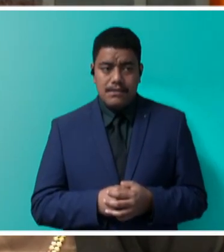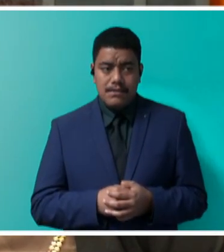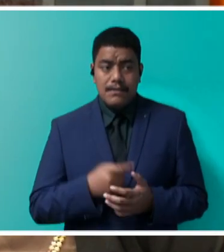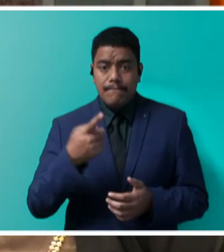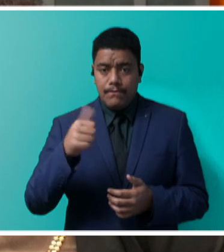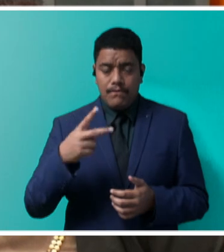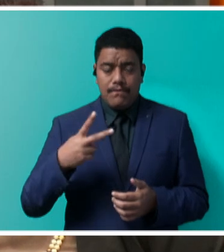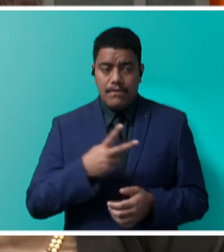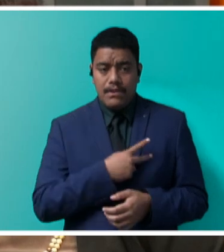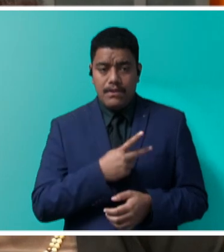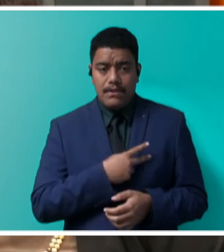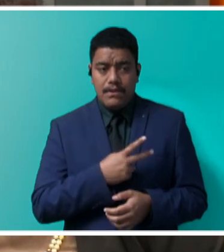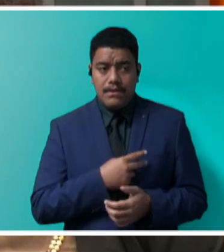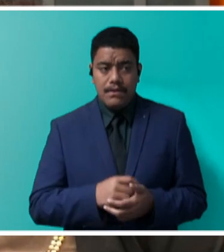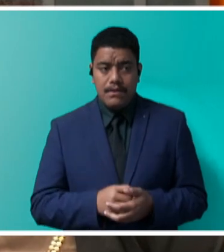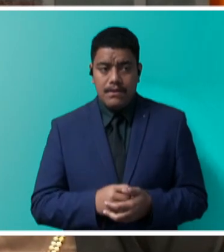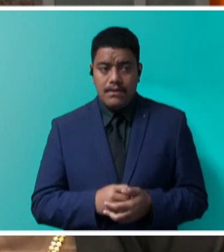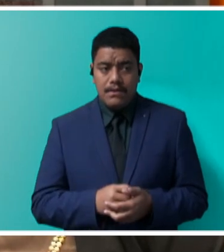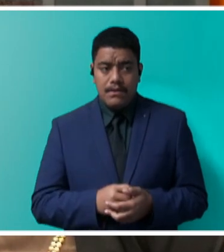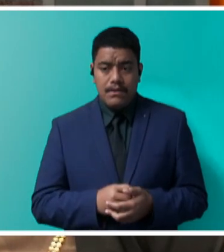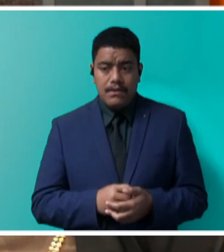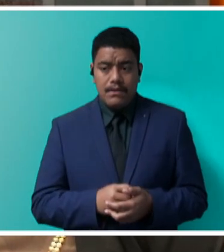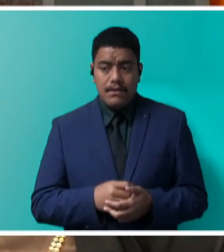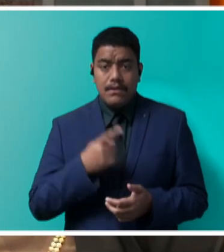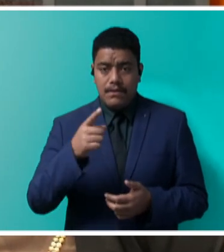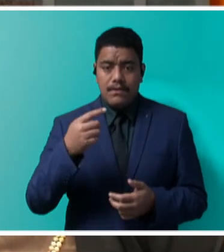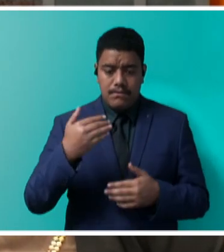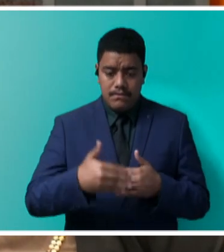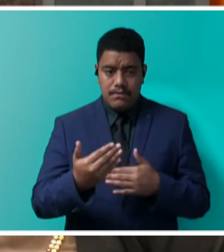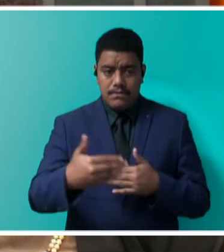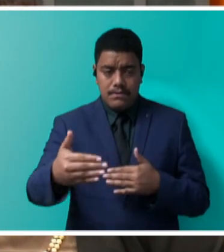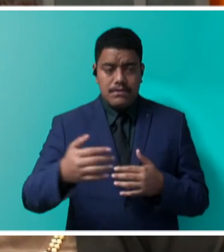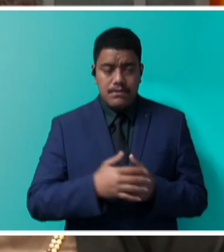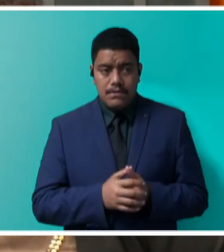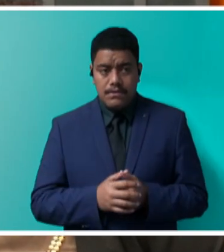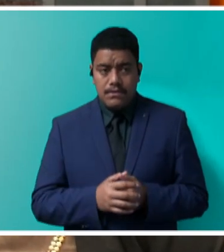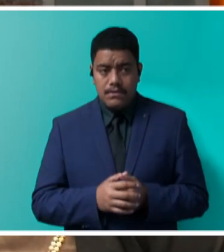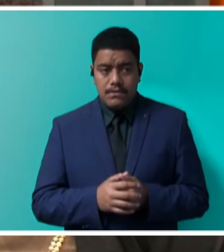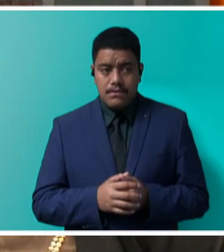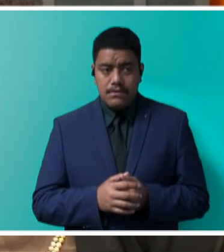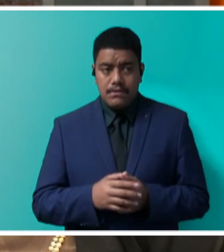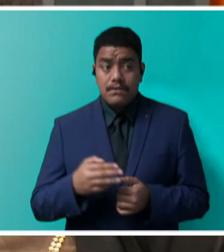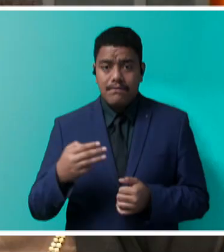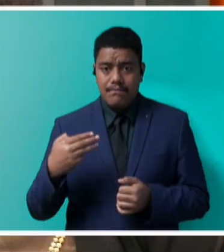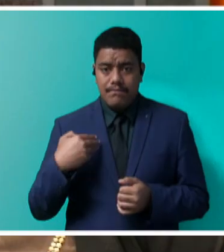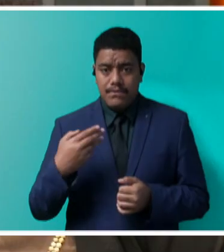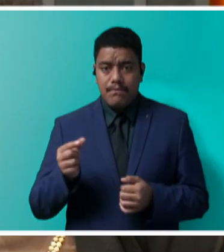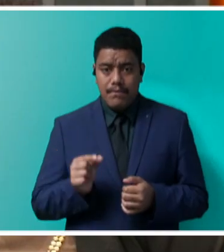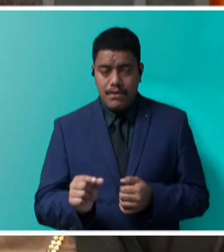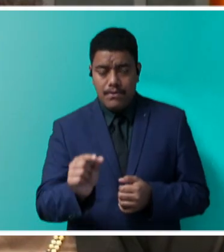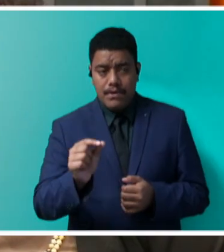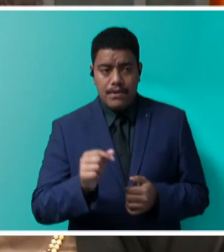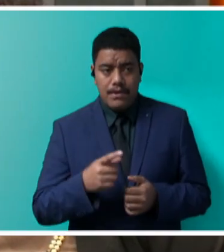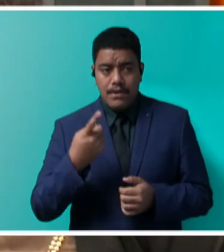Valelevu, and leading to the implementation of a tailored patient pathway focusing on urban, rural,